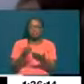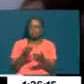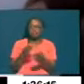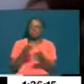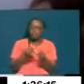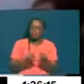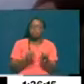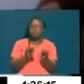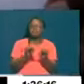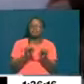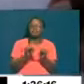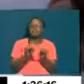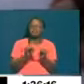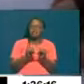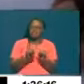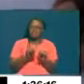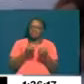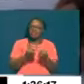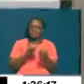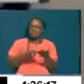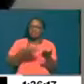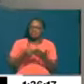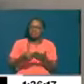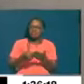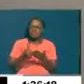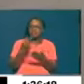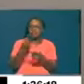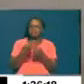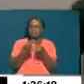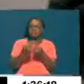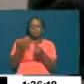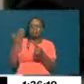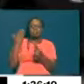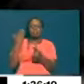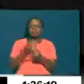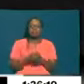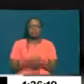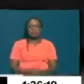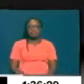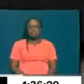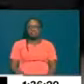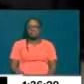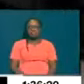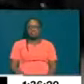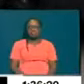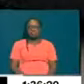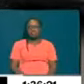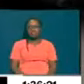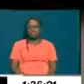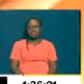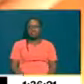have been futile for the past 2 years. For Lunchtime News, I'm Serafina Robi.